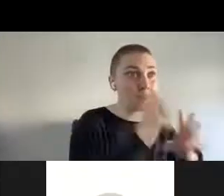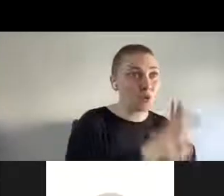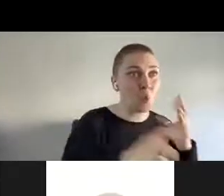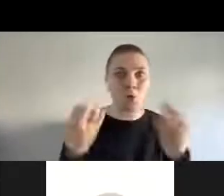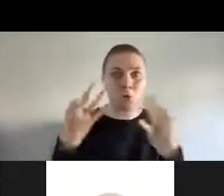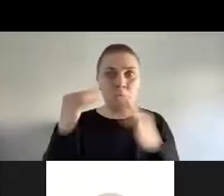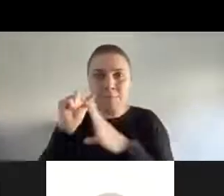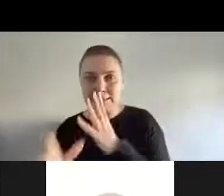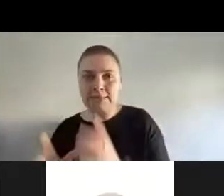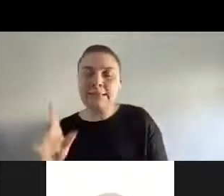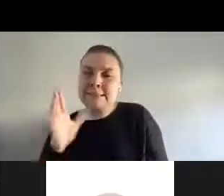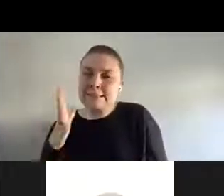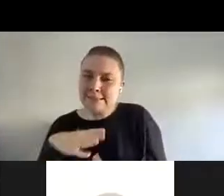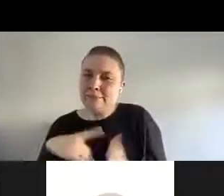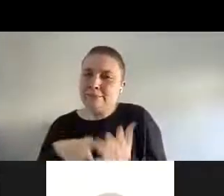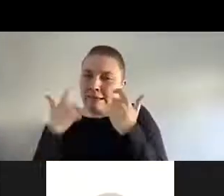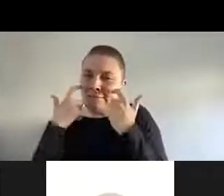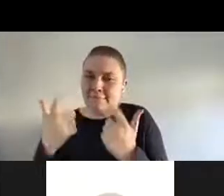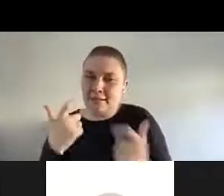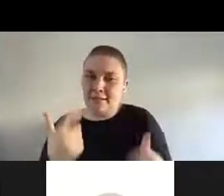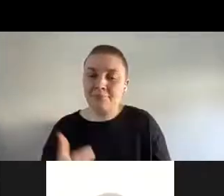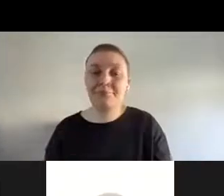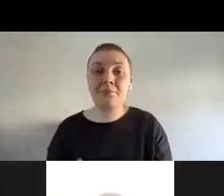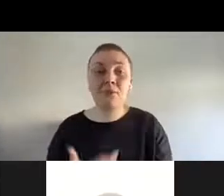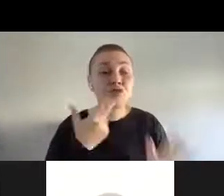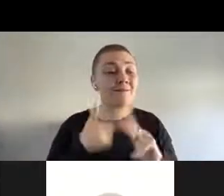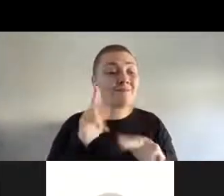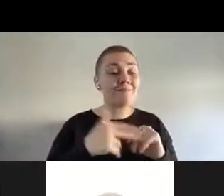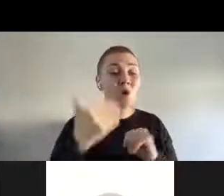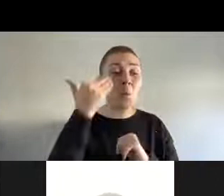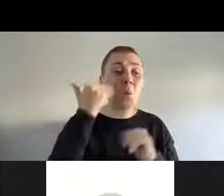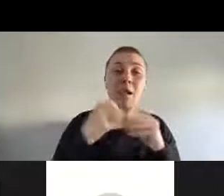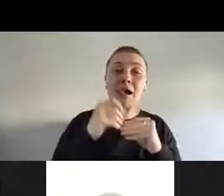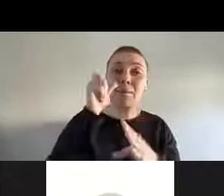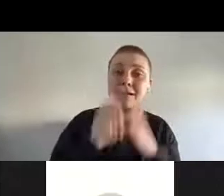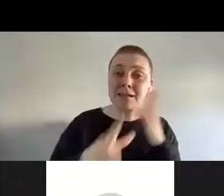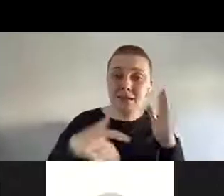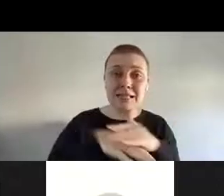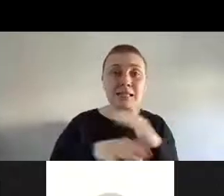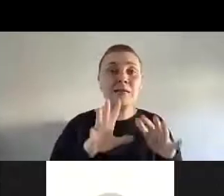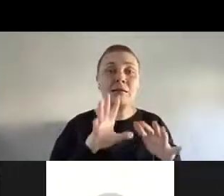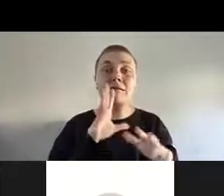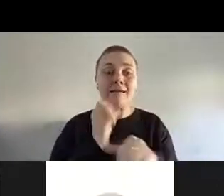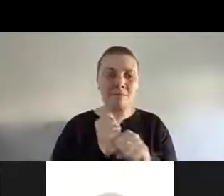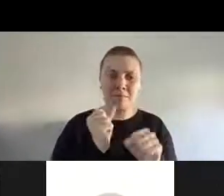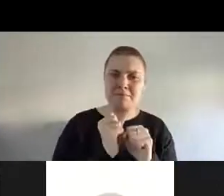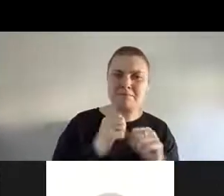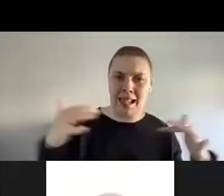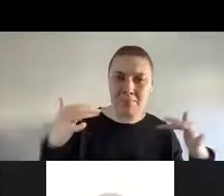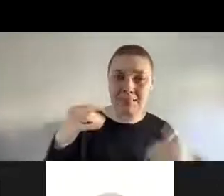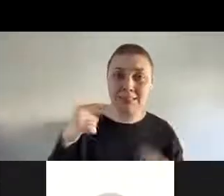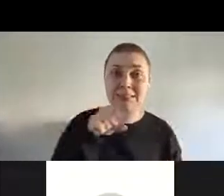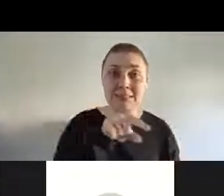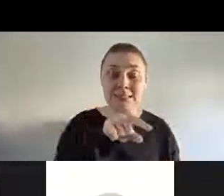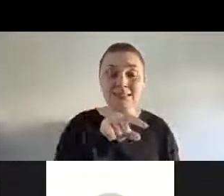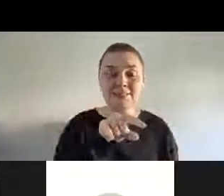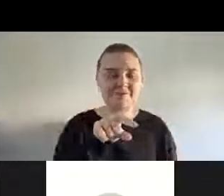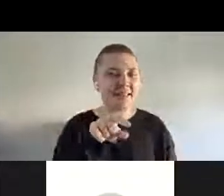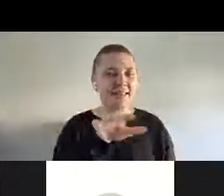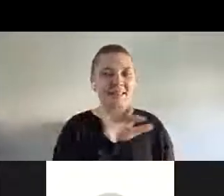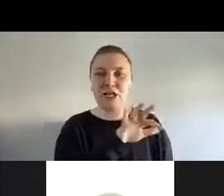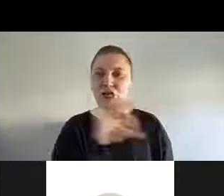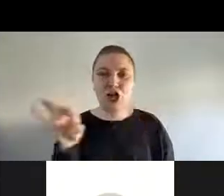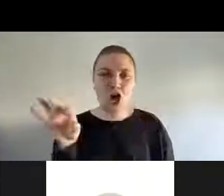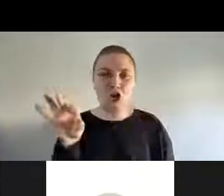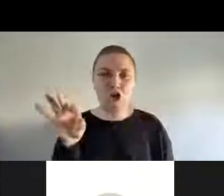either way. So, if there is a woman with a disability in parliament, they're not kind